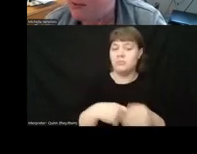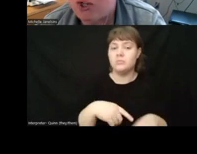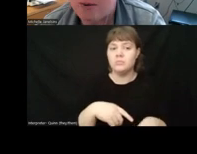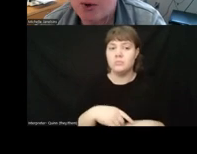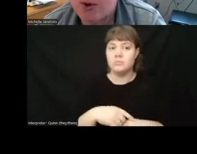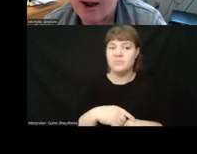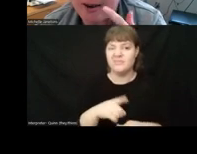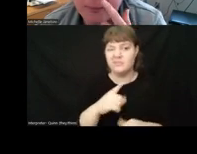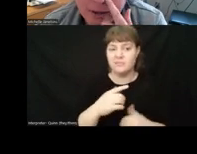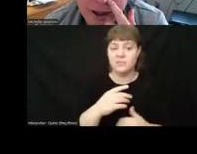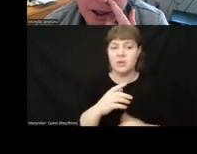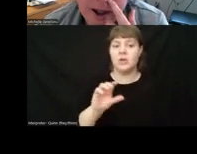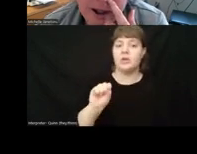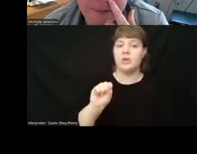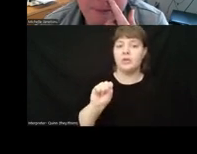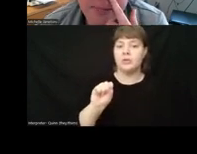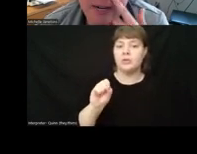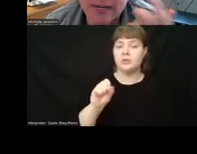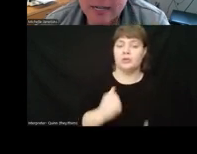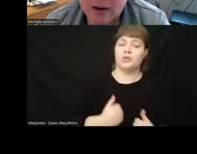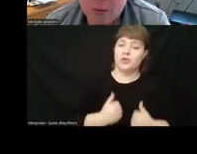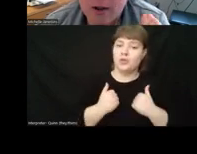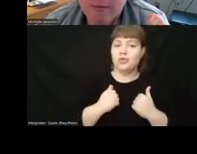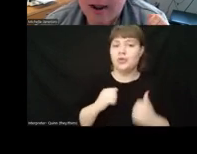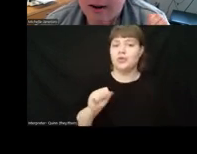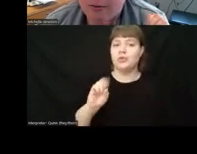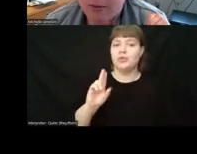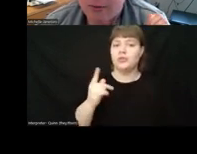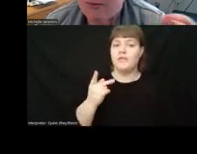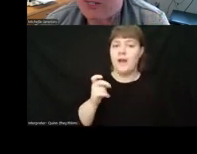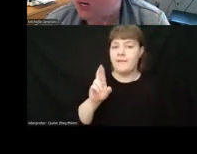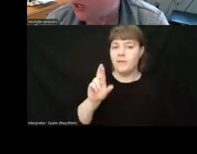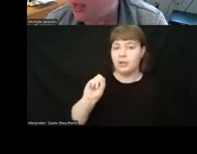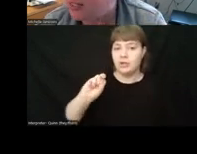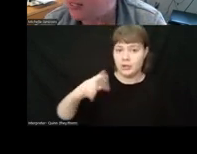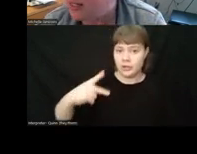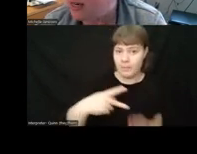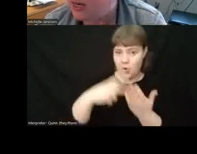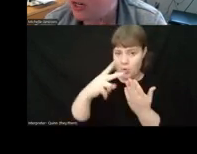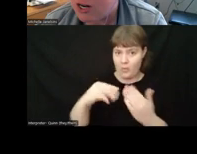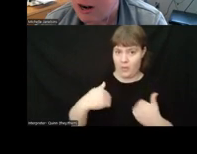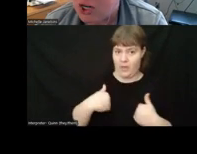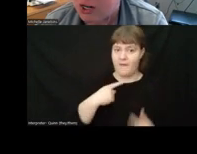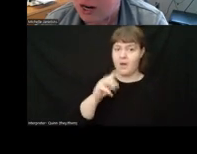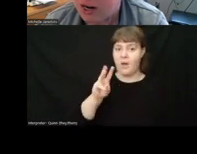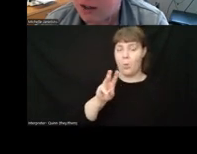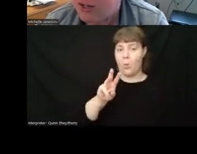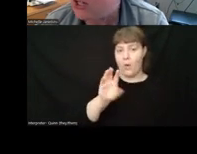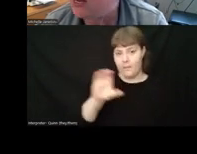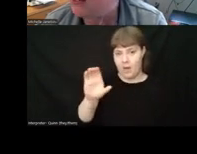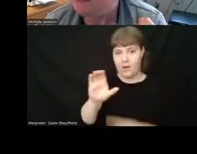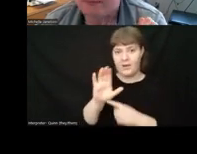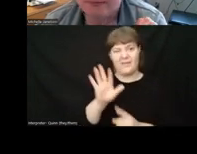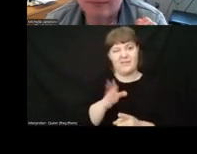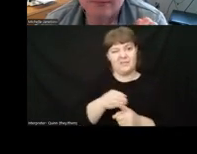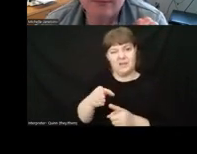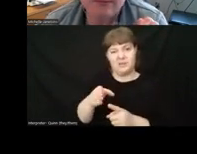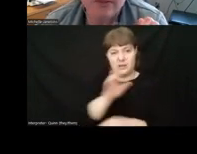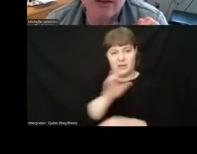the survivorship program that is here at Wilmot. That we have a specialized clinic in geriatric